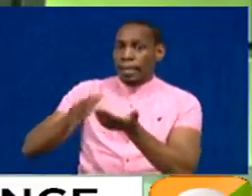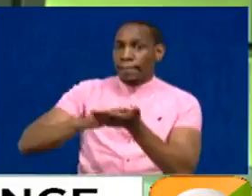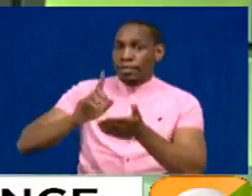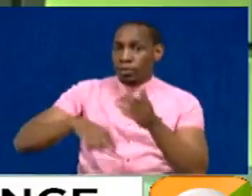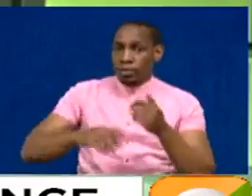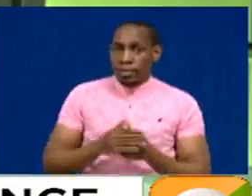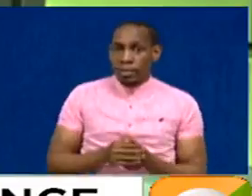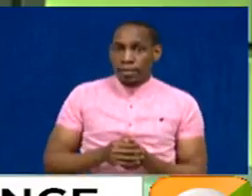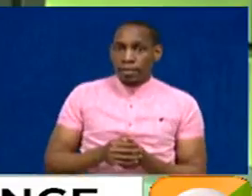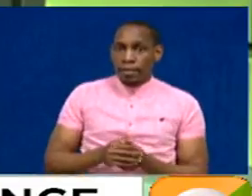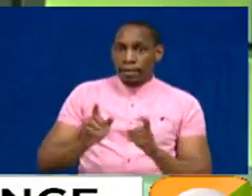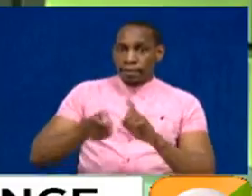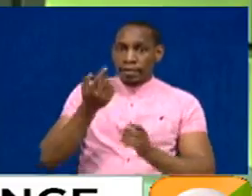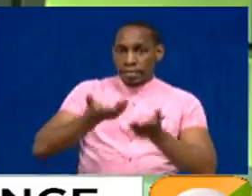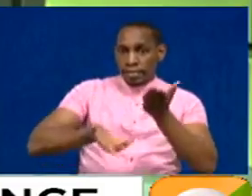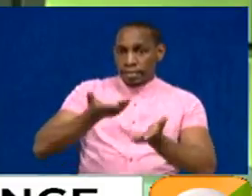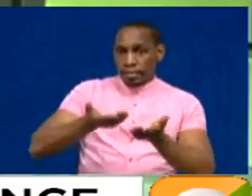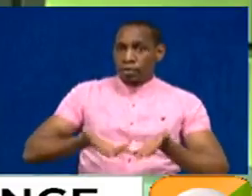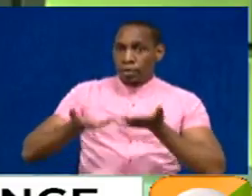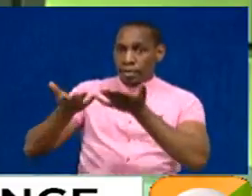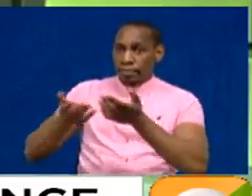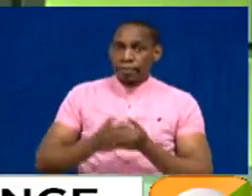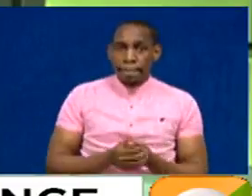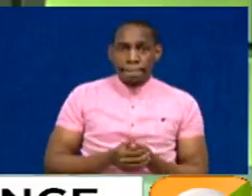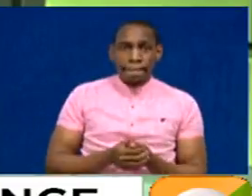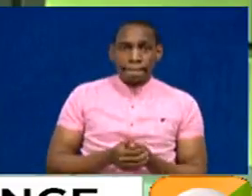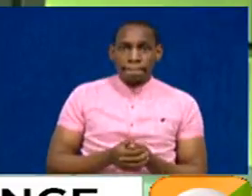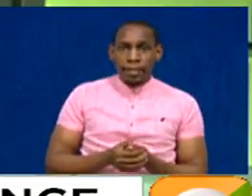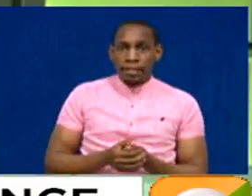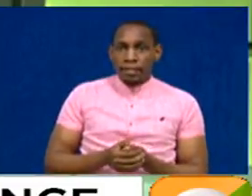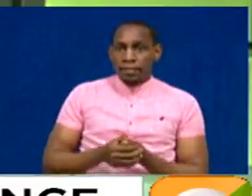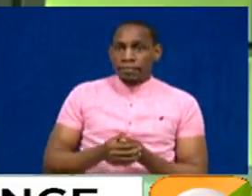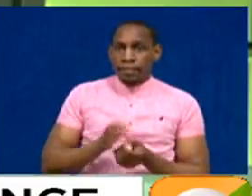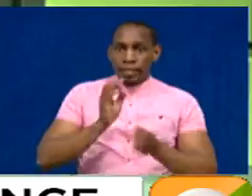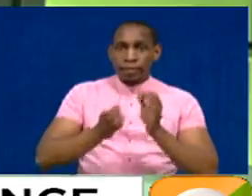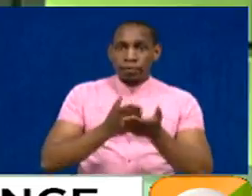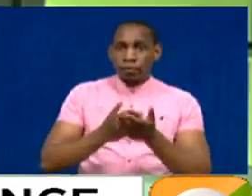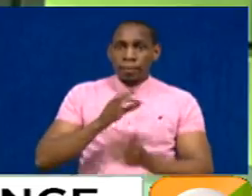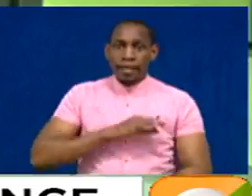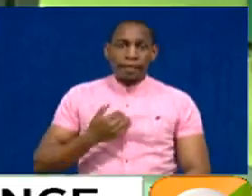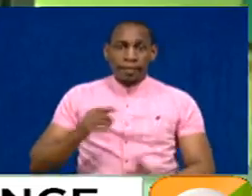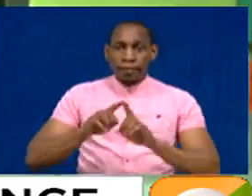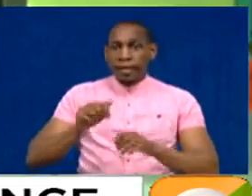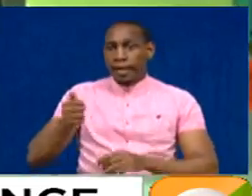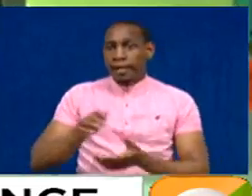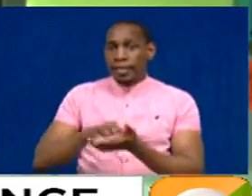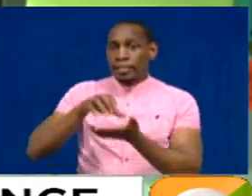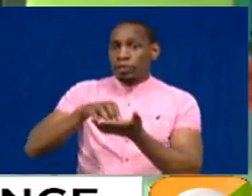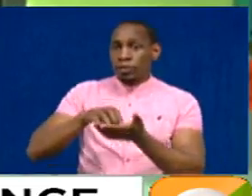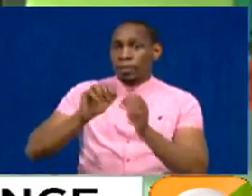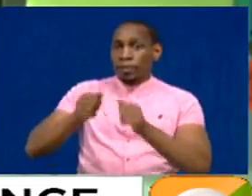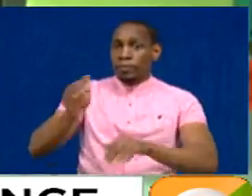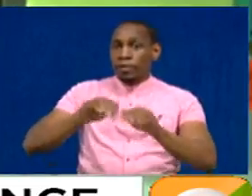on the primary assessment that they have given. So it's on one side it's advantageous, but on the other side it